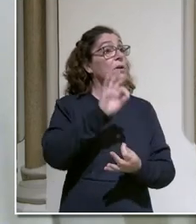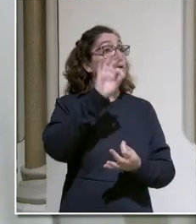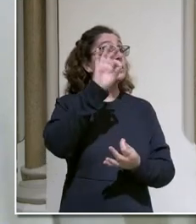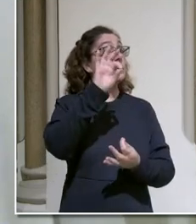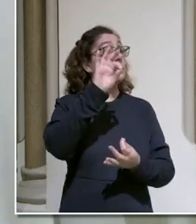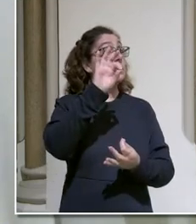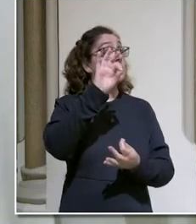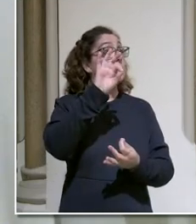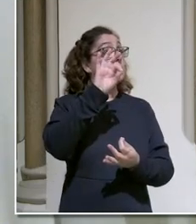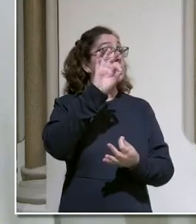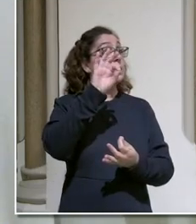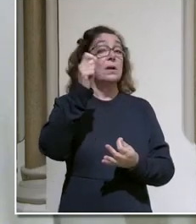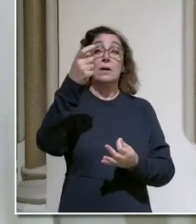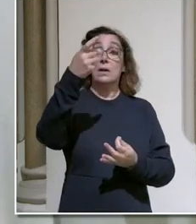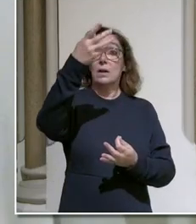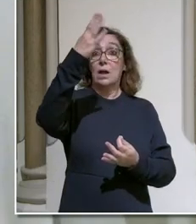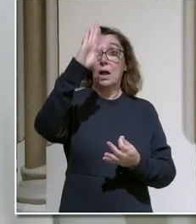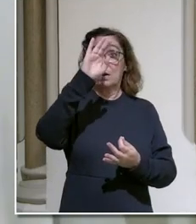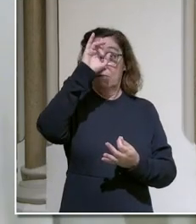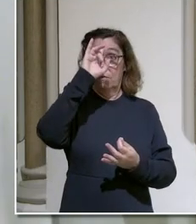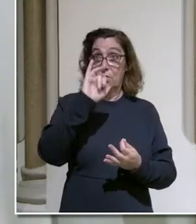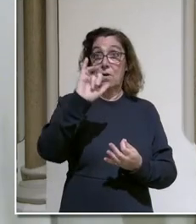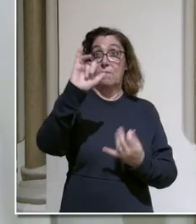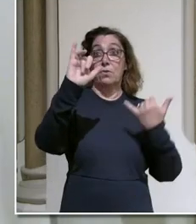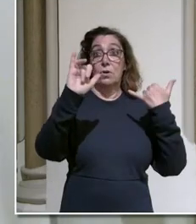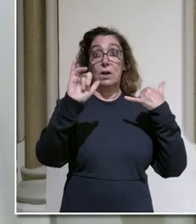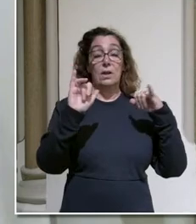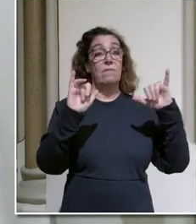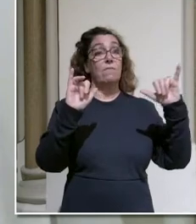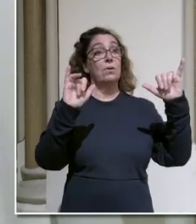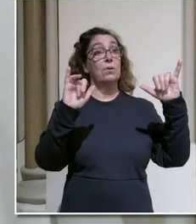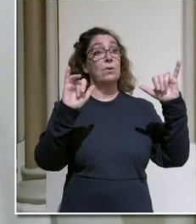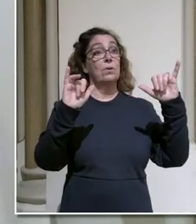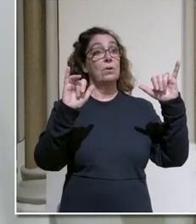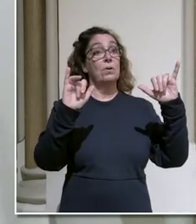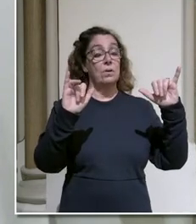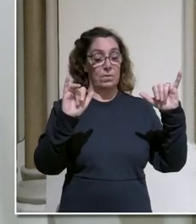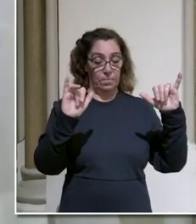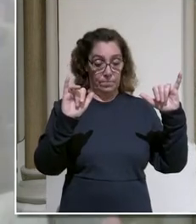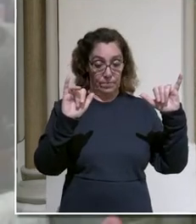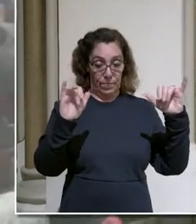Spirit, God forever and ever.